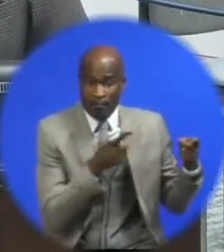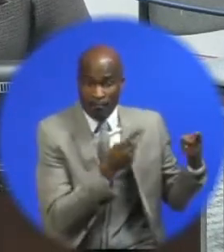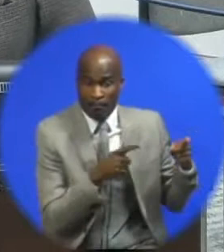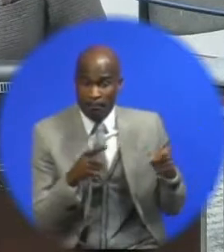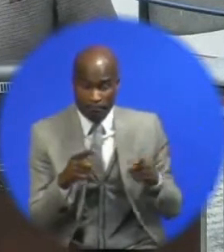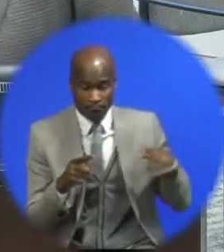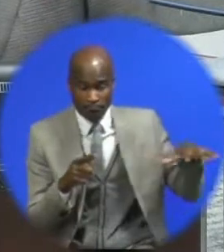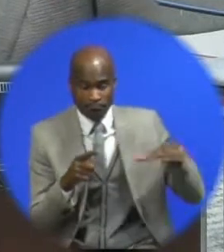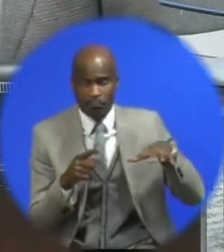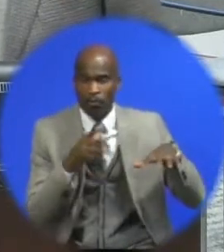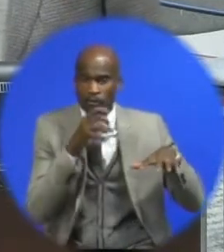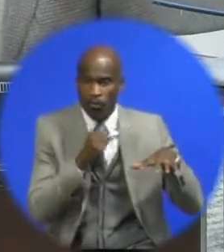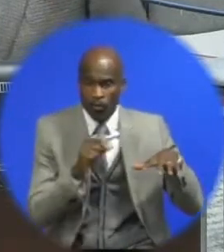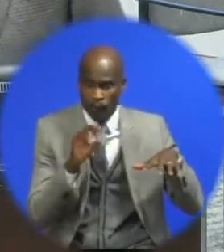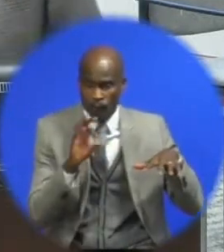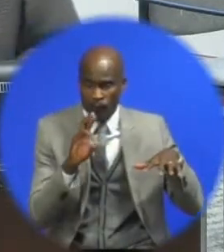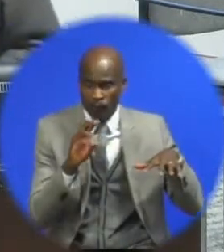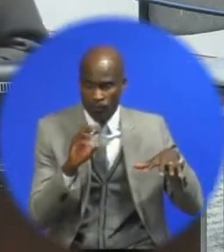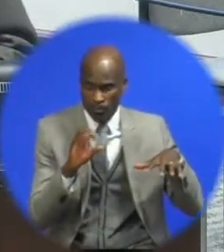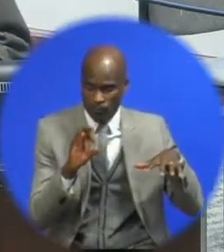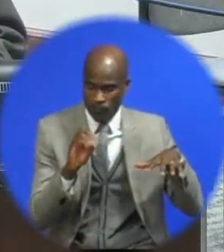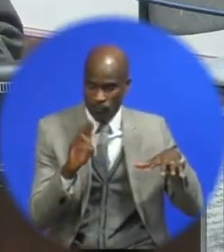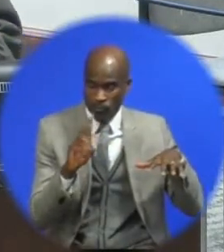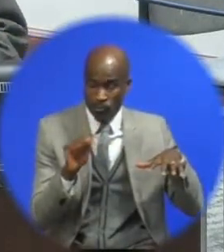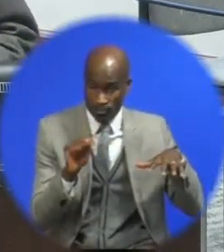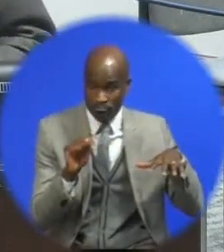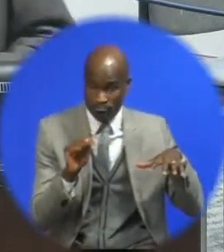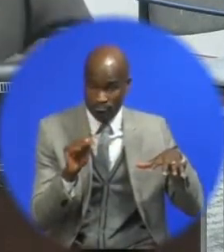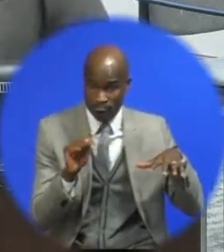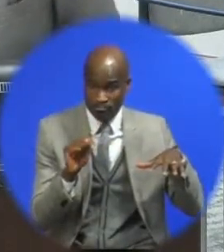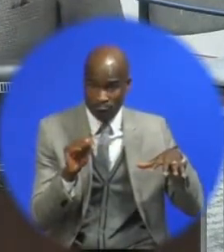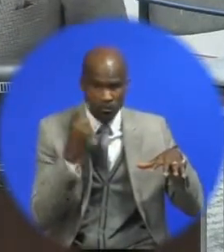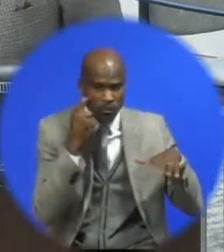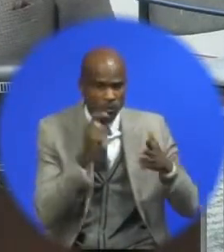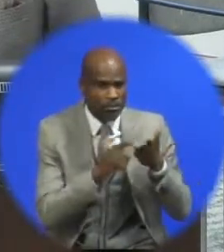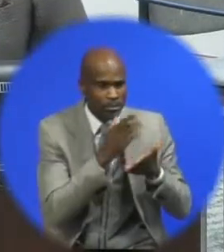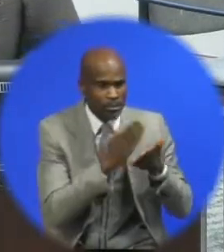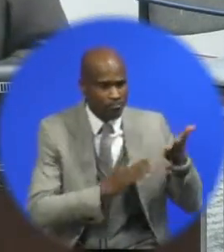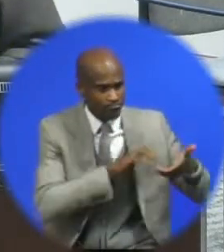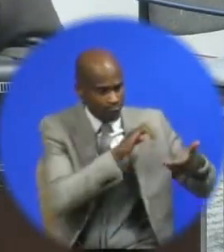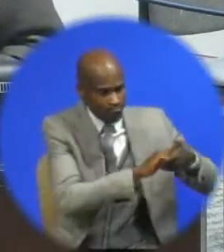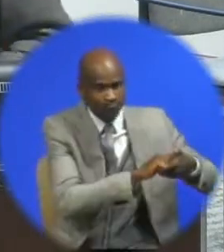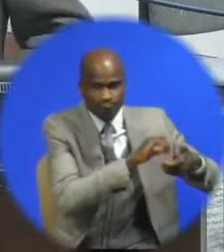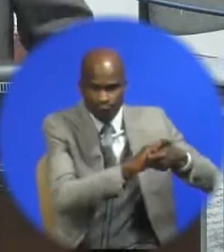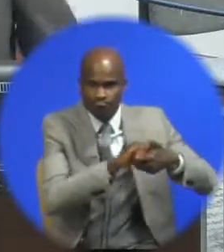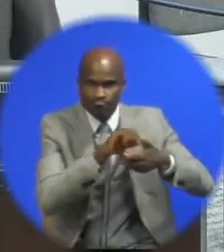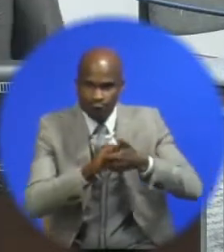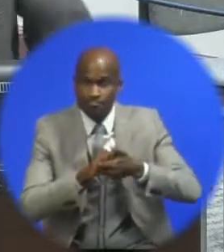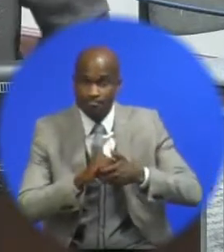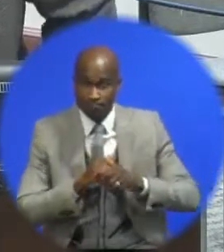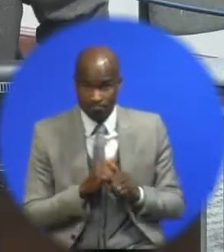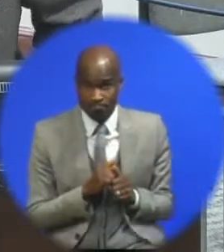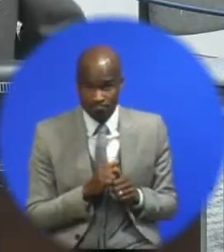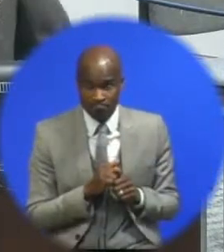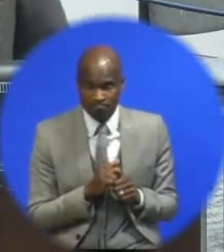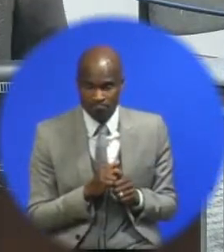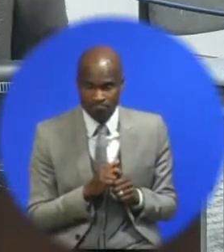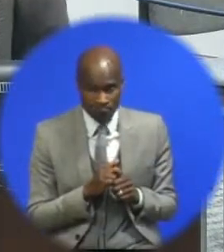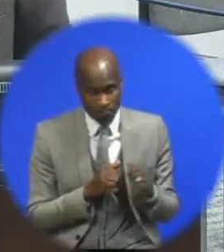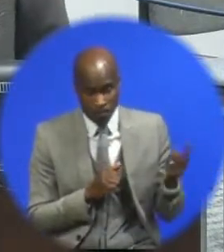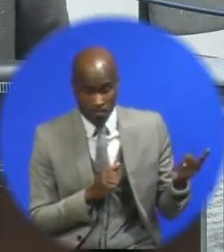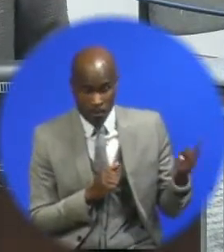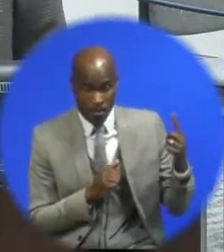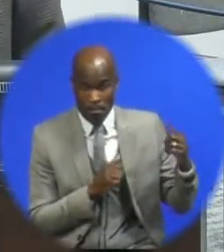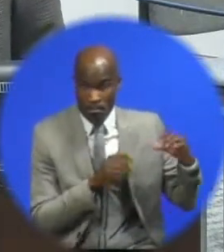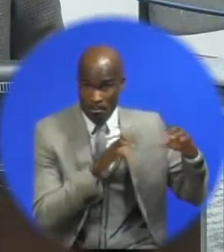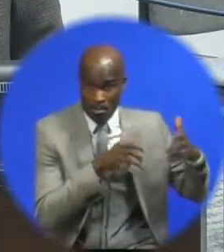involved with. You'll see some of the partnerships that we're working with in Old Fort. And one of those things